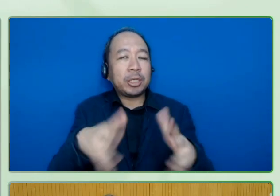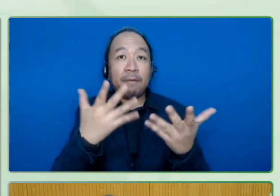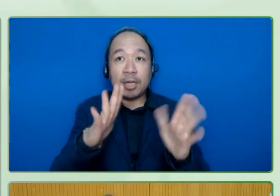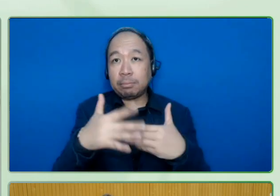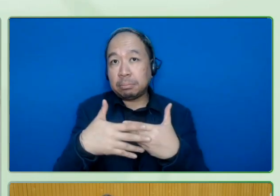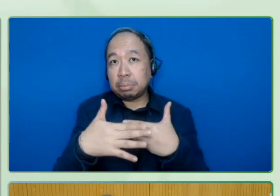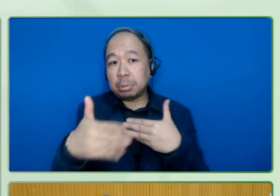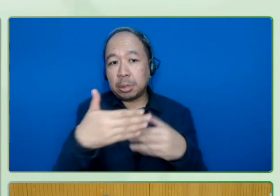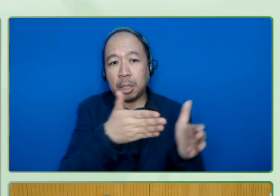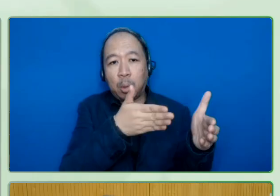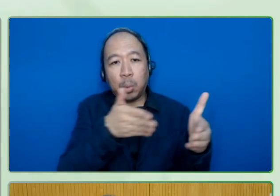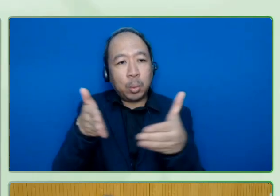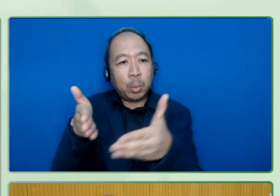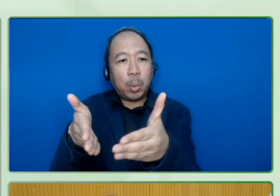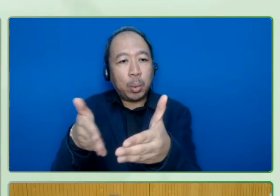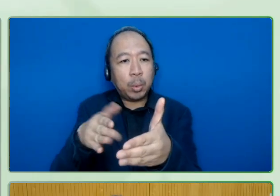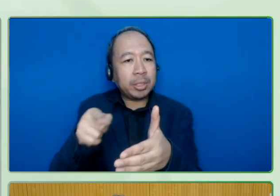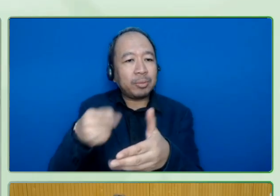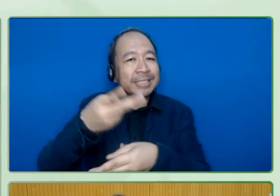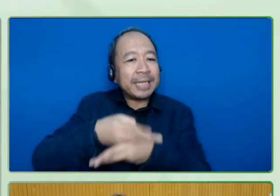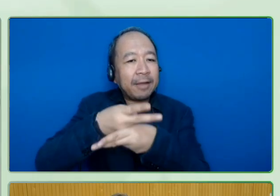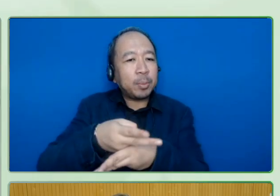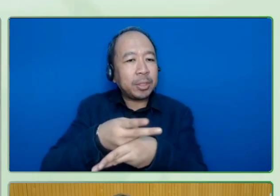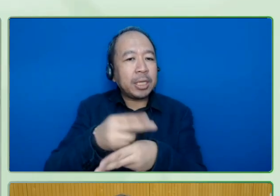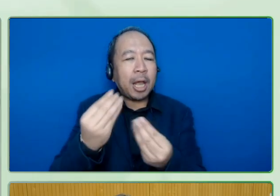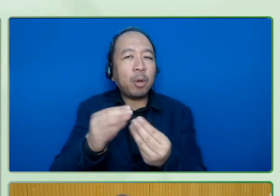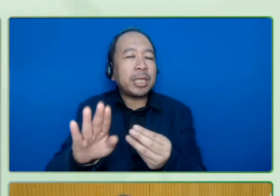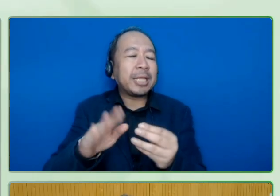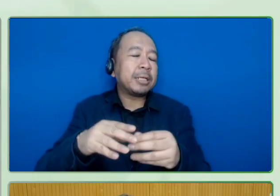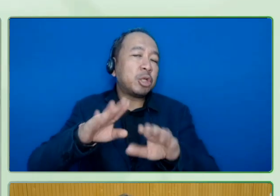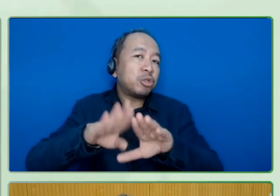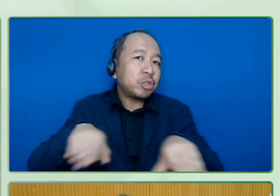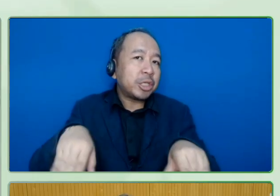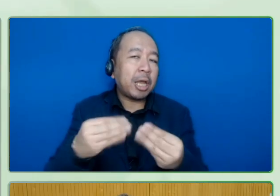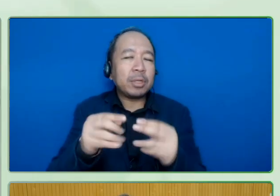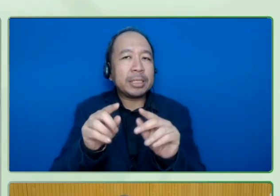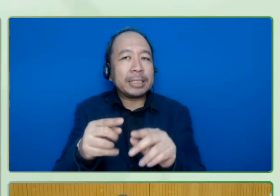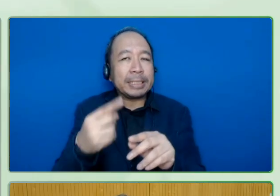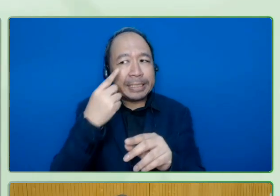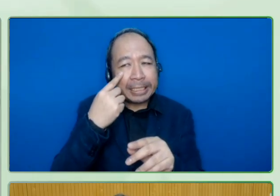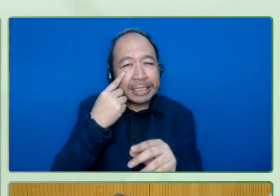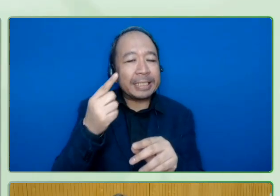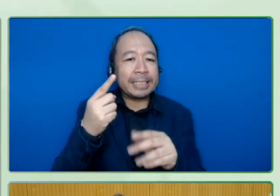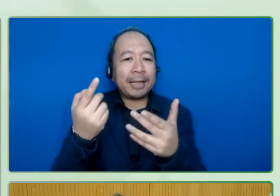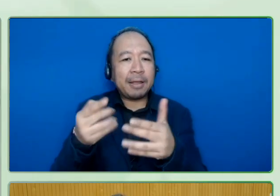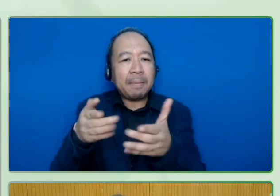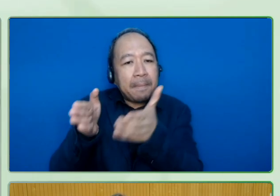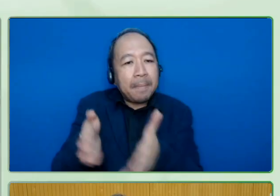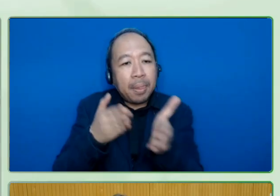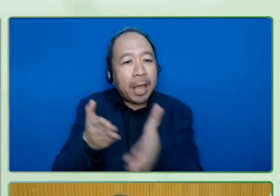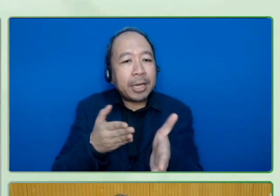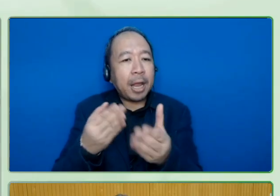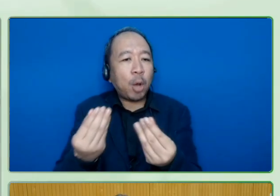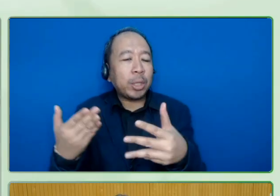their journey with their children. So testing and devising intervention models where we support the parent to interact with